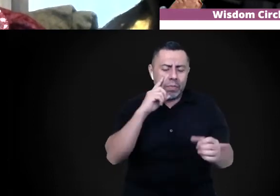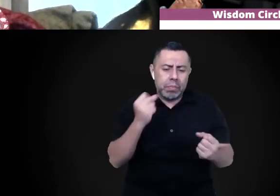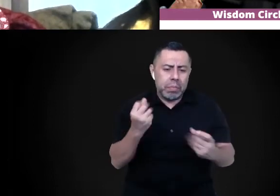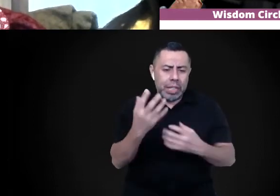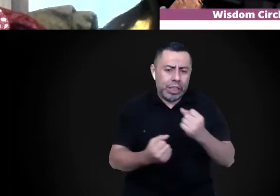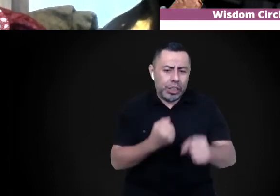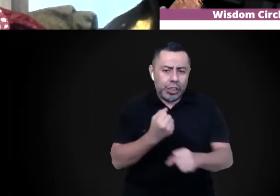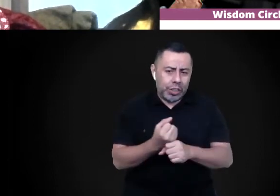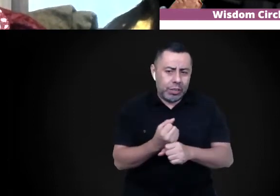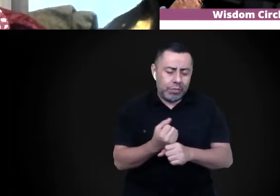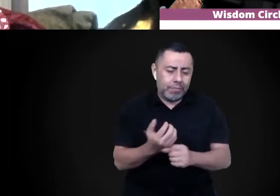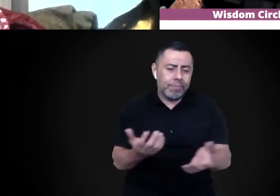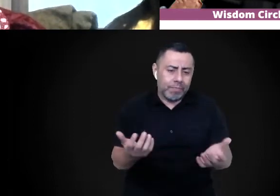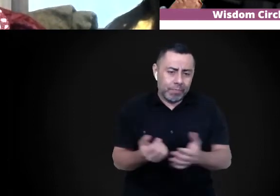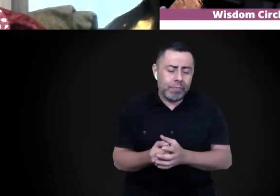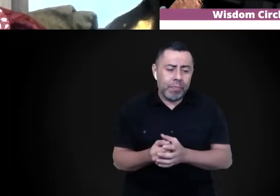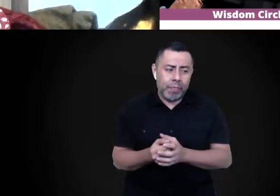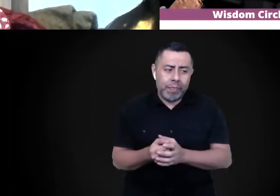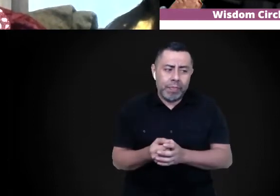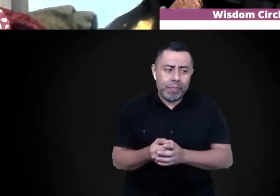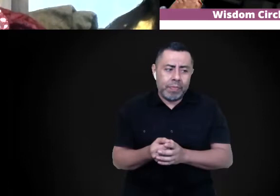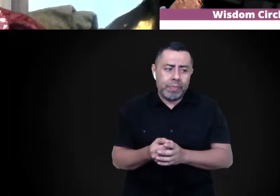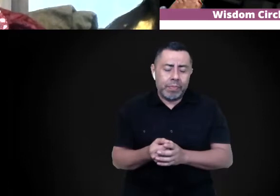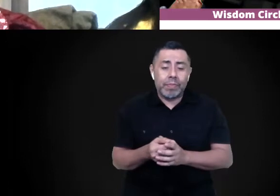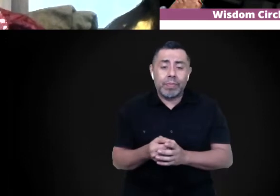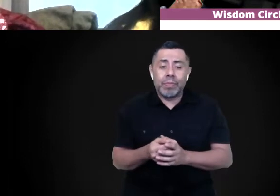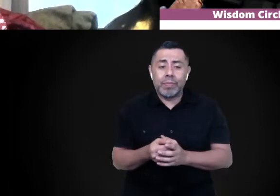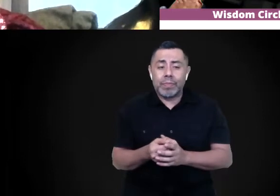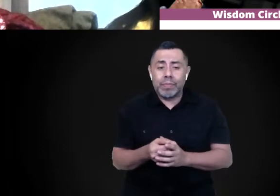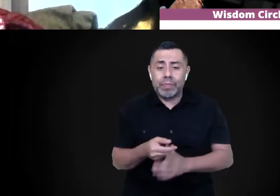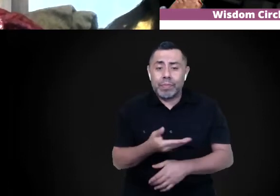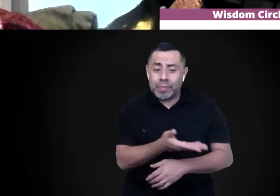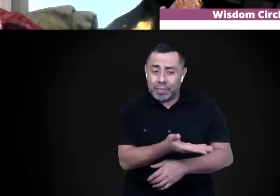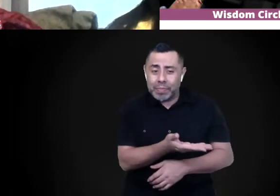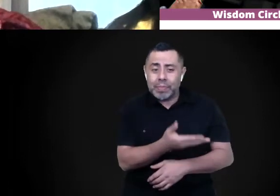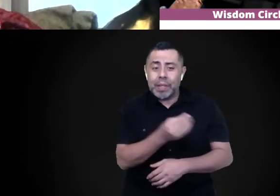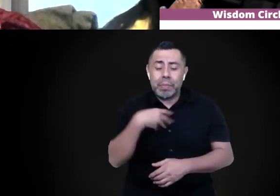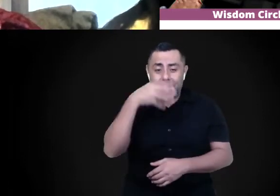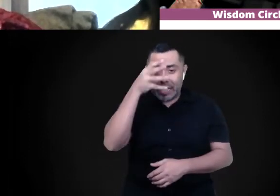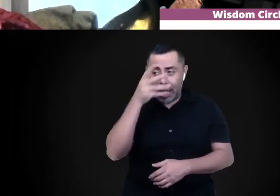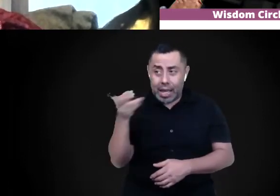and so she and my dad were married a couple of years.